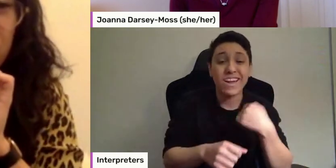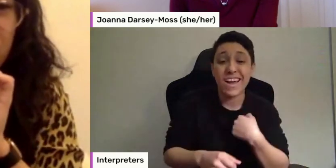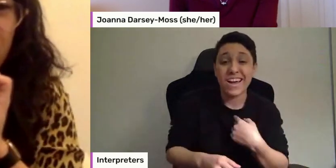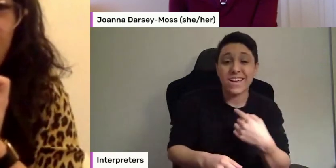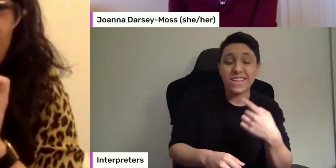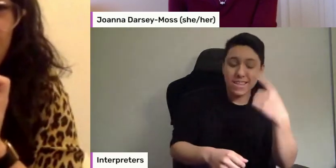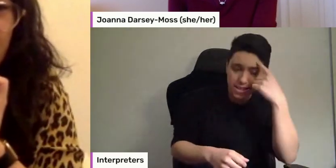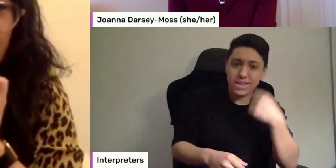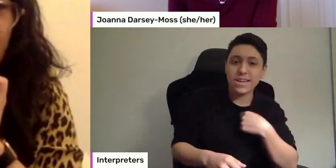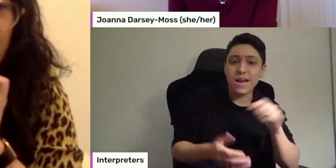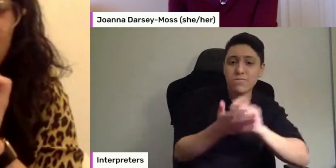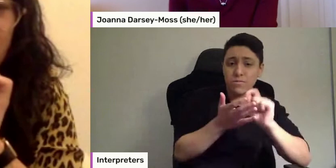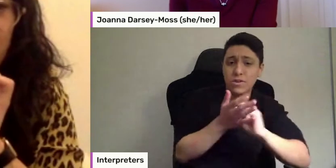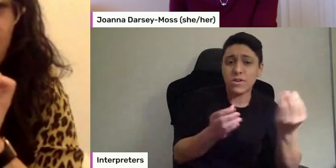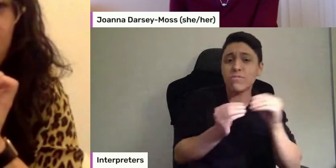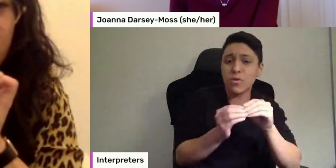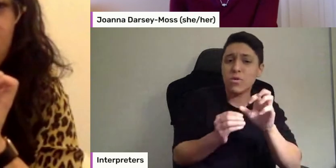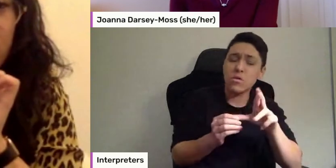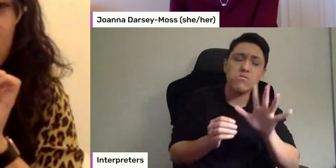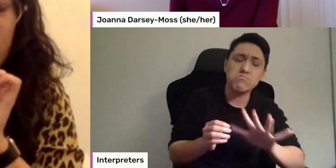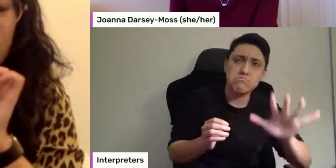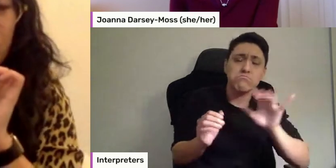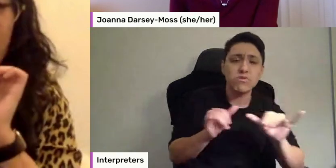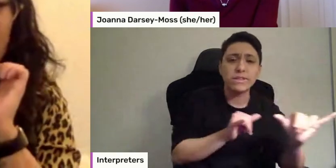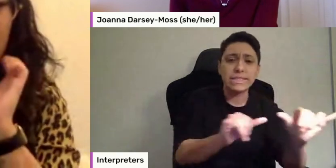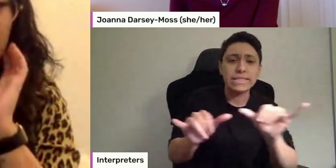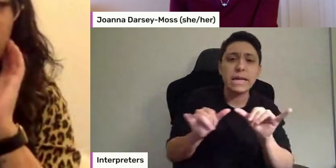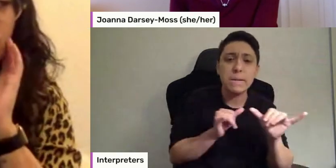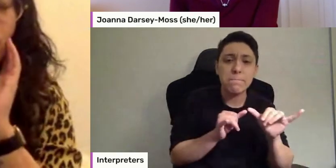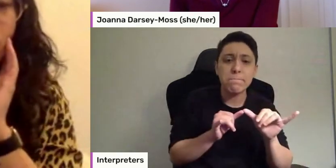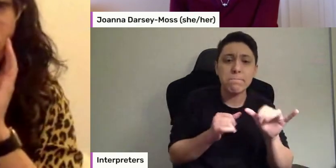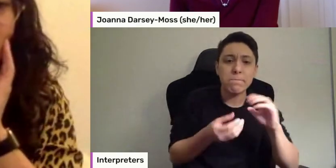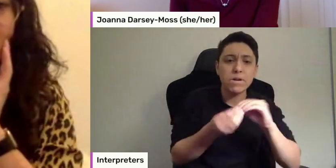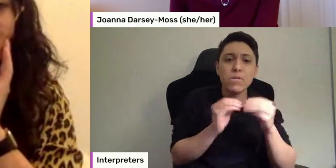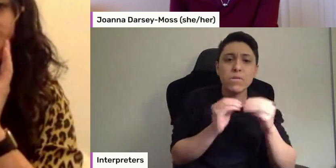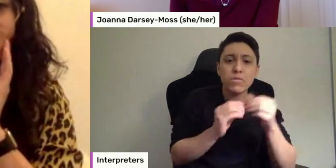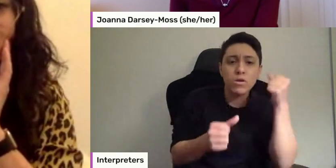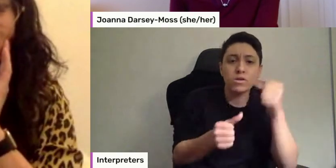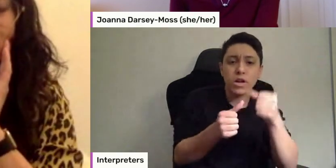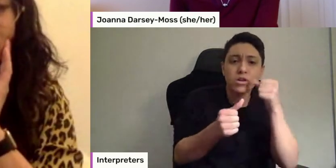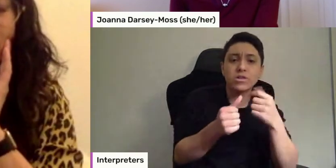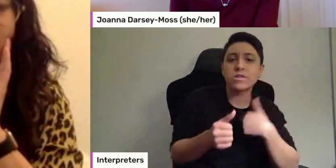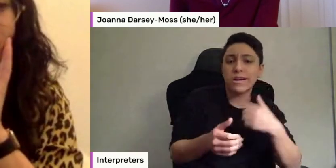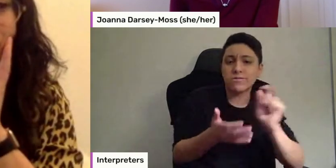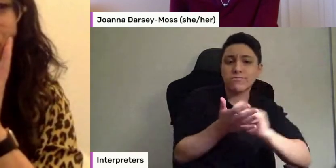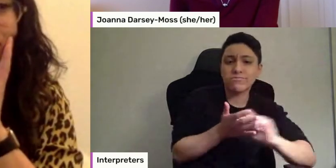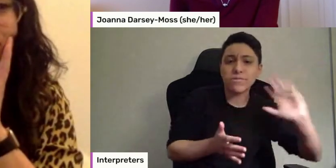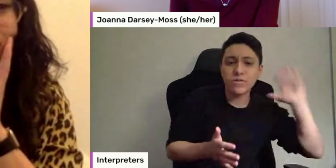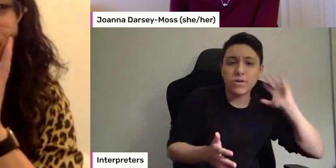or about the same, you know, number of letters probably that I was writing before.